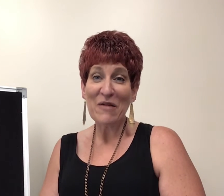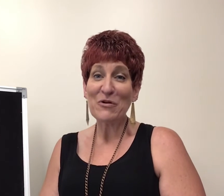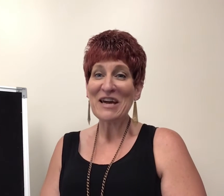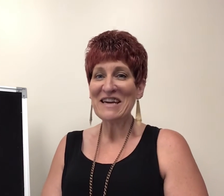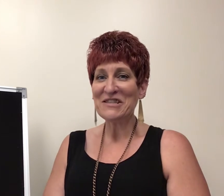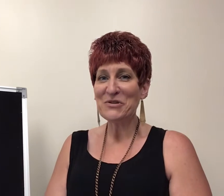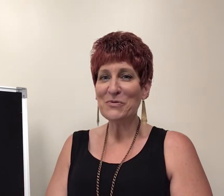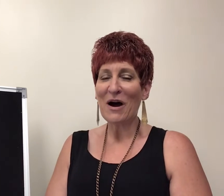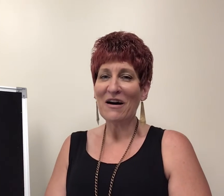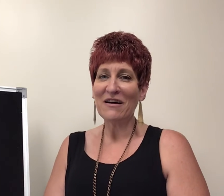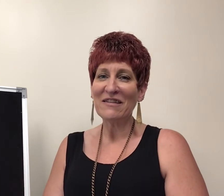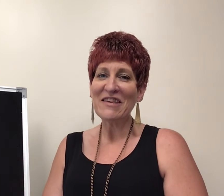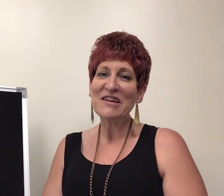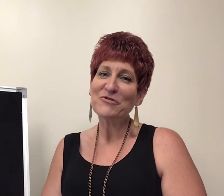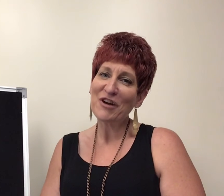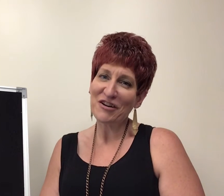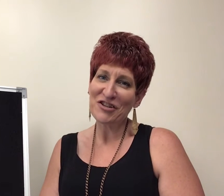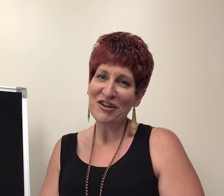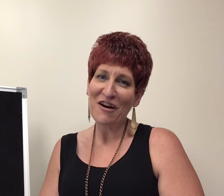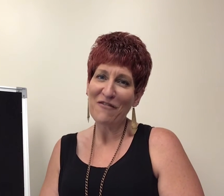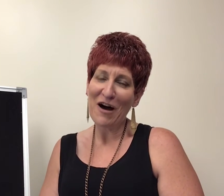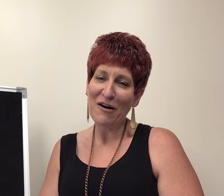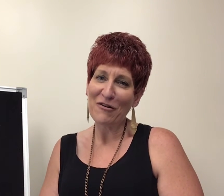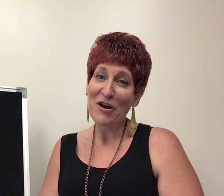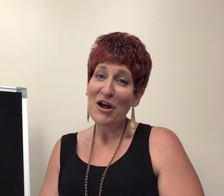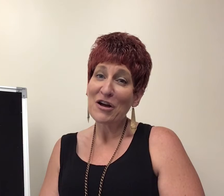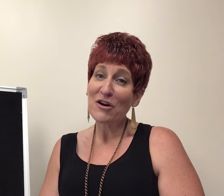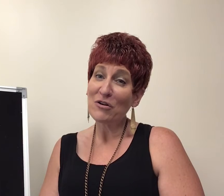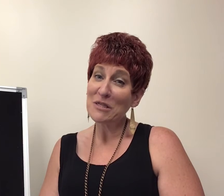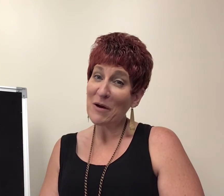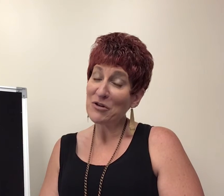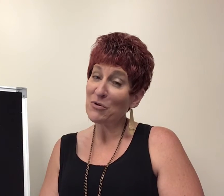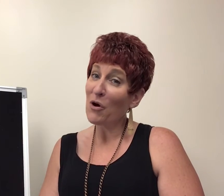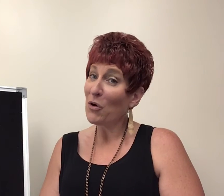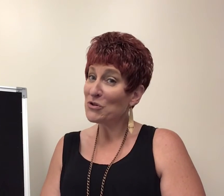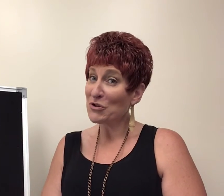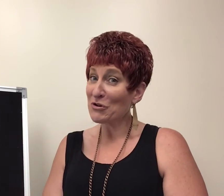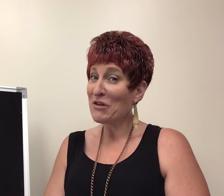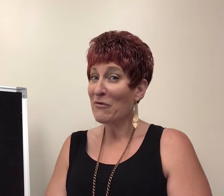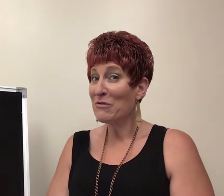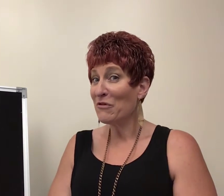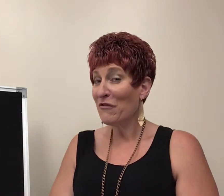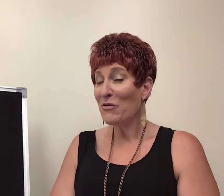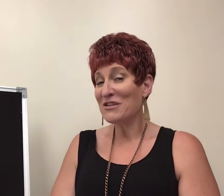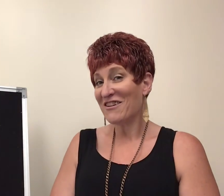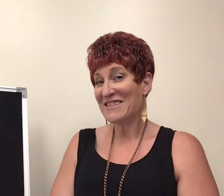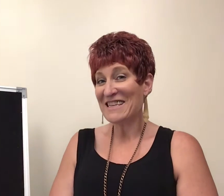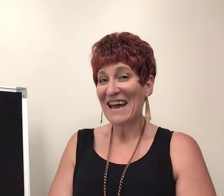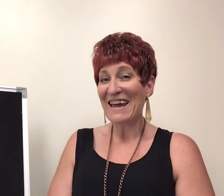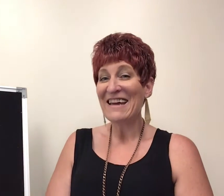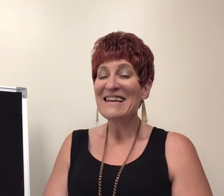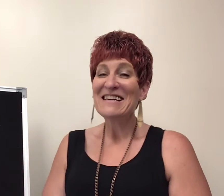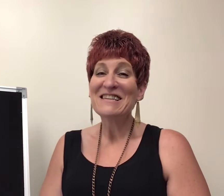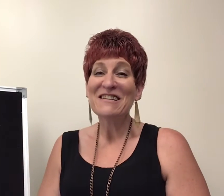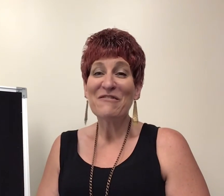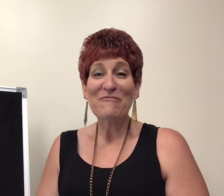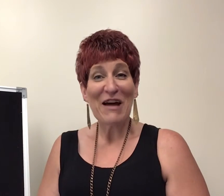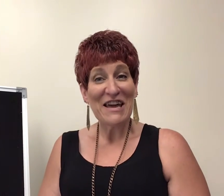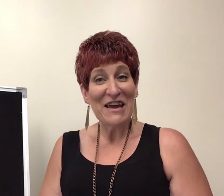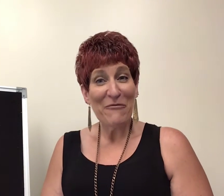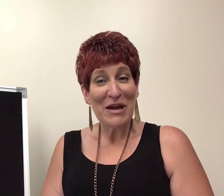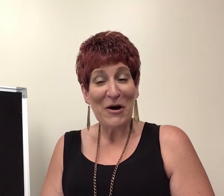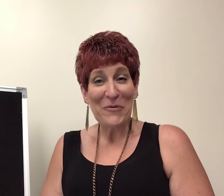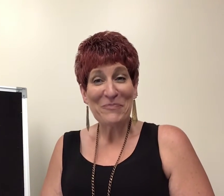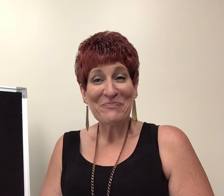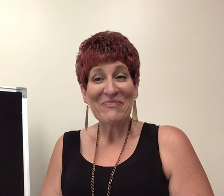song, and then we'll get into the introduction of our special culture that we will focus on today.